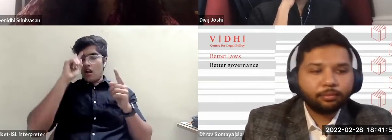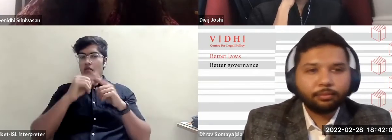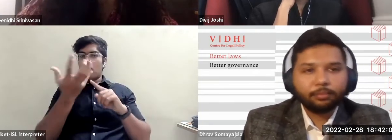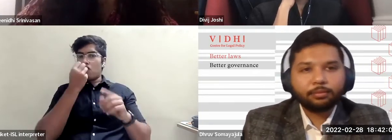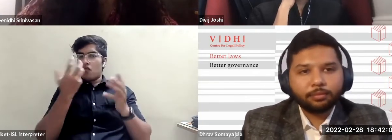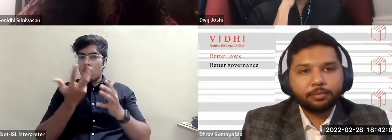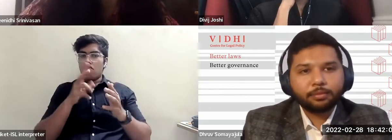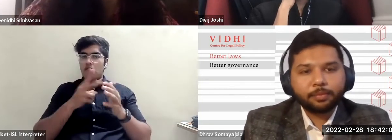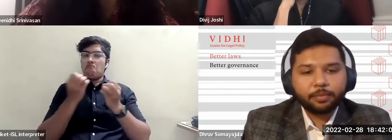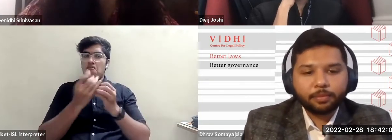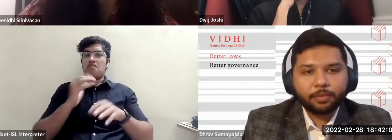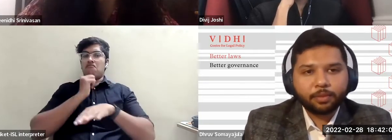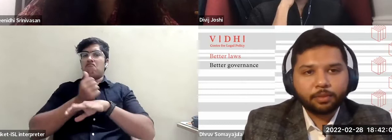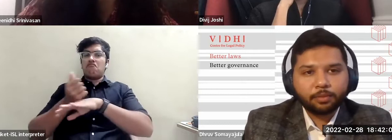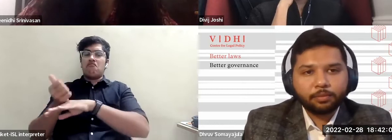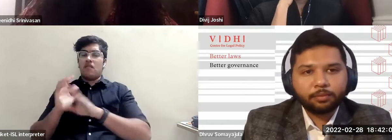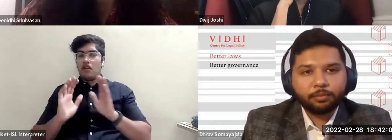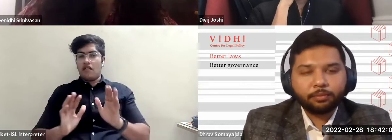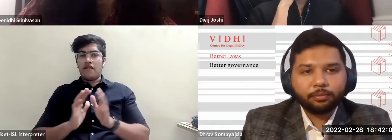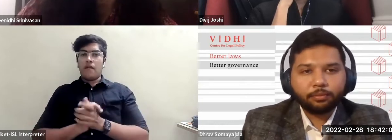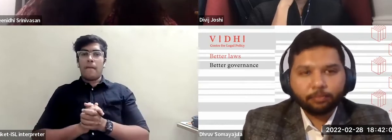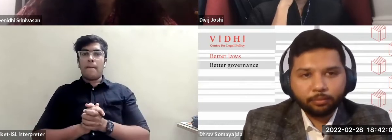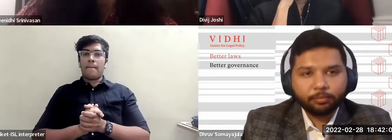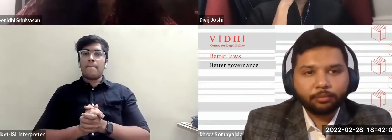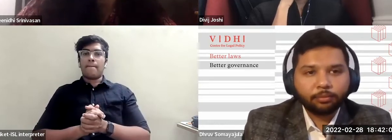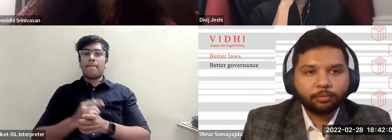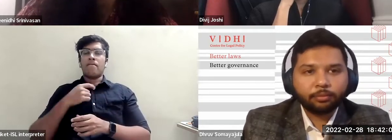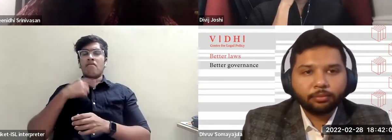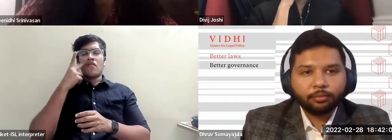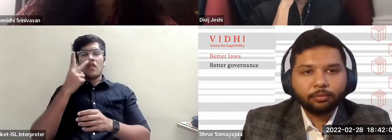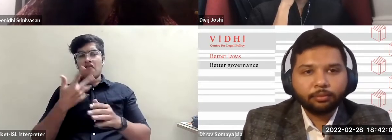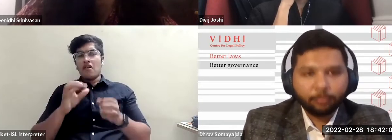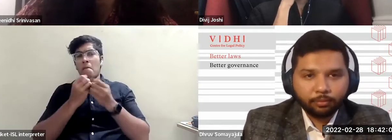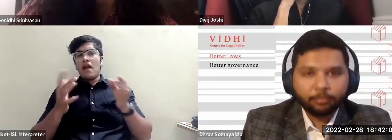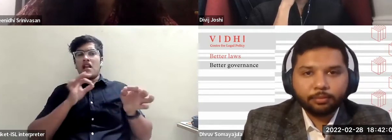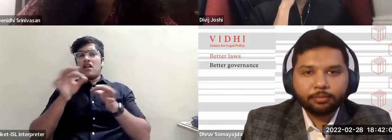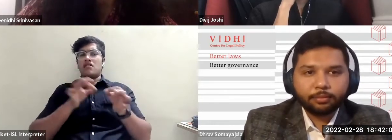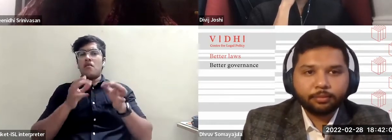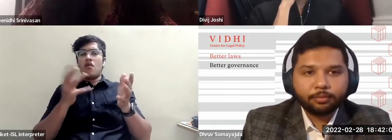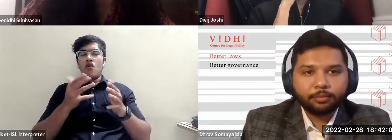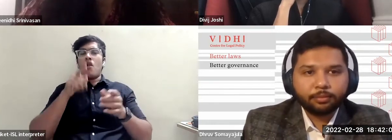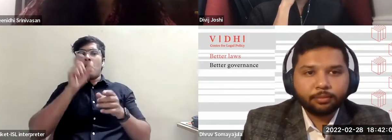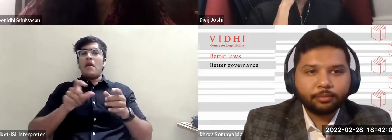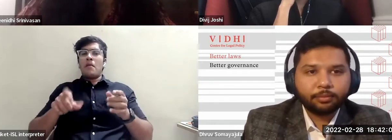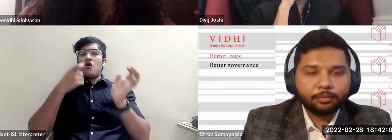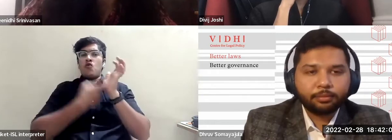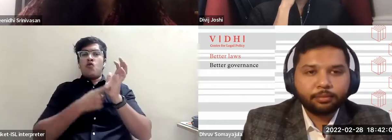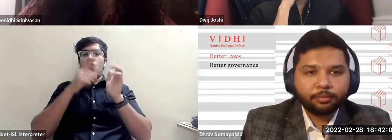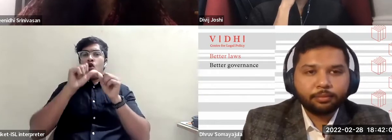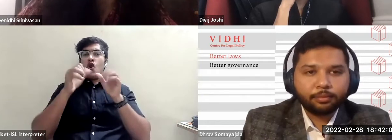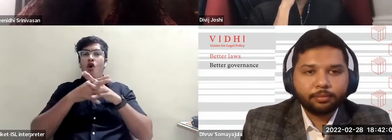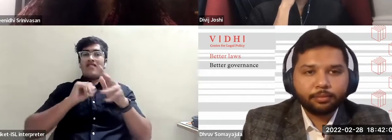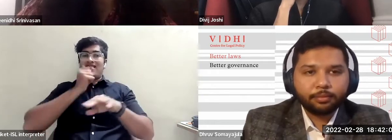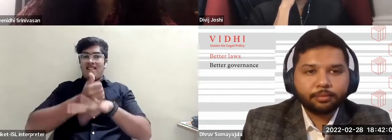up. And we've seen examples of different regulators around the world working closely with the industry in developing some of